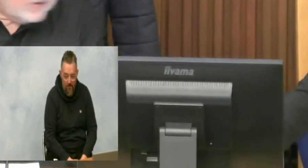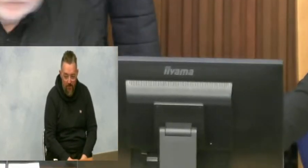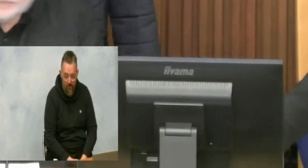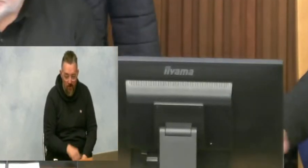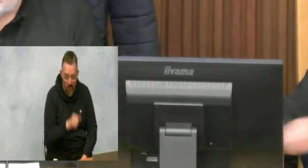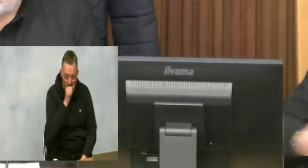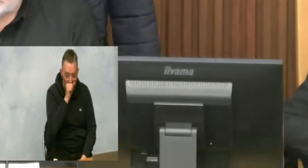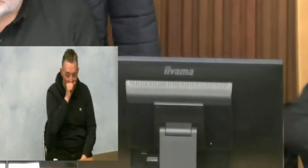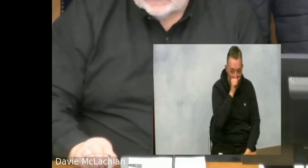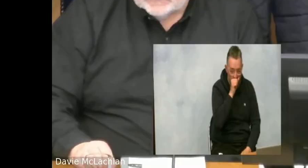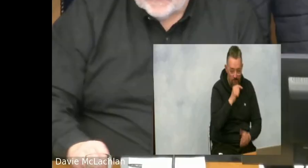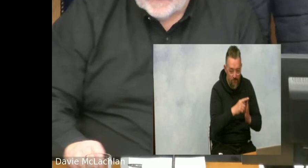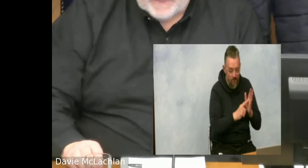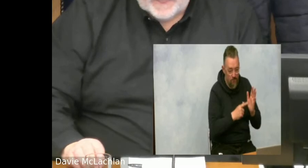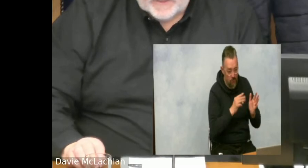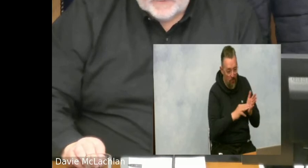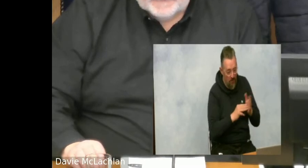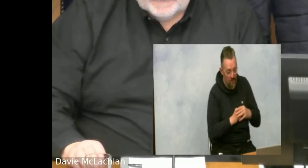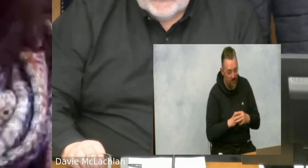Julia.